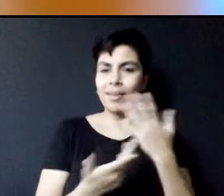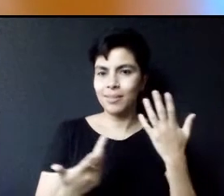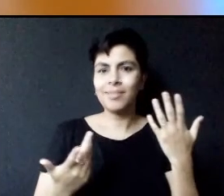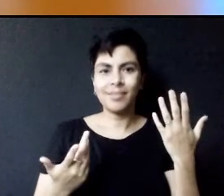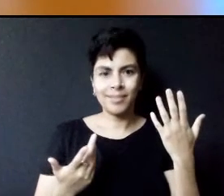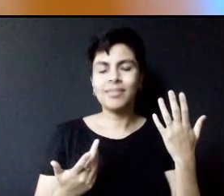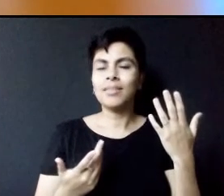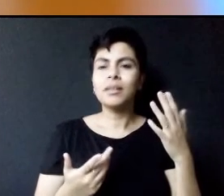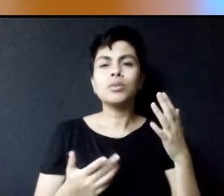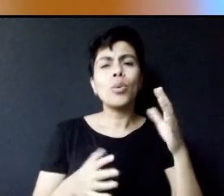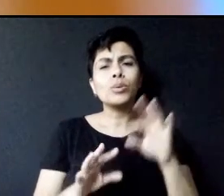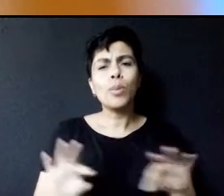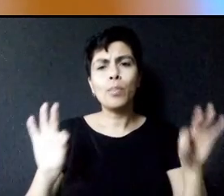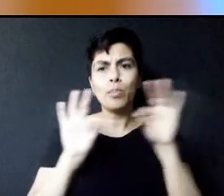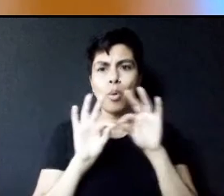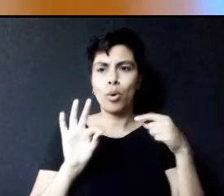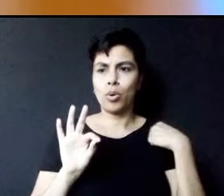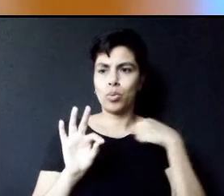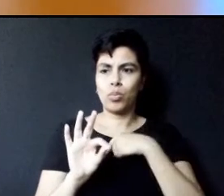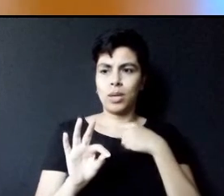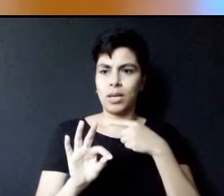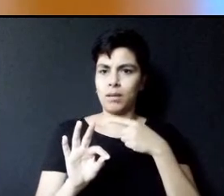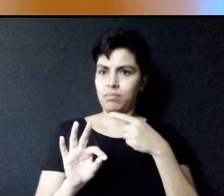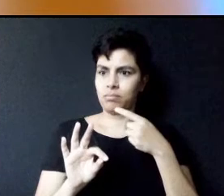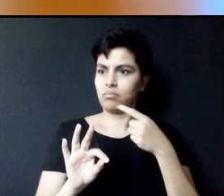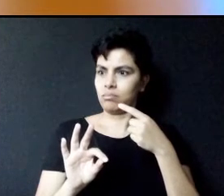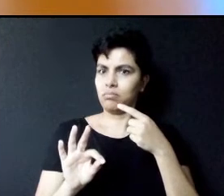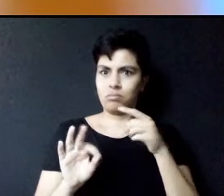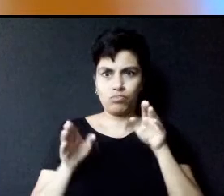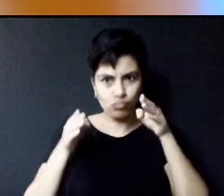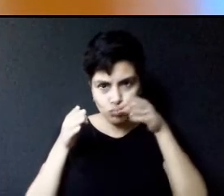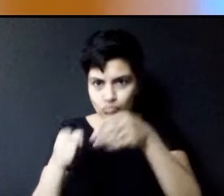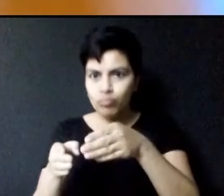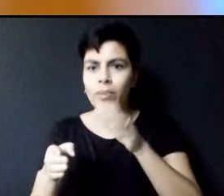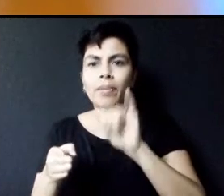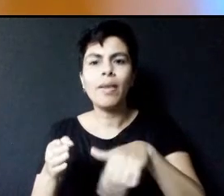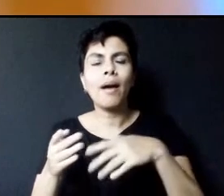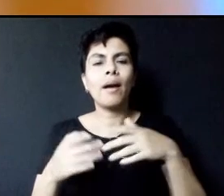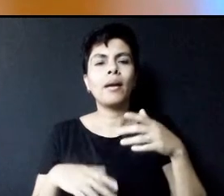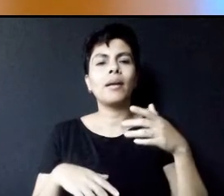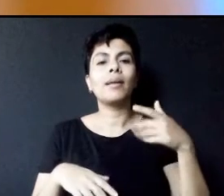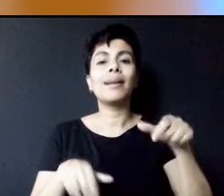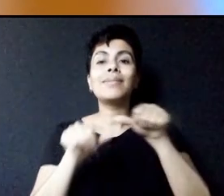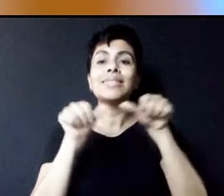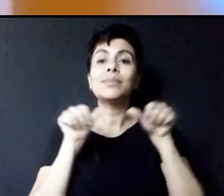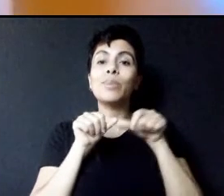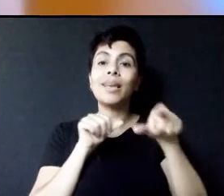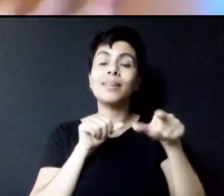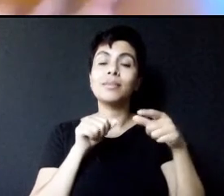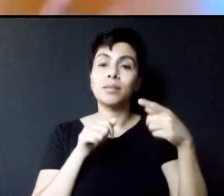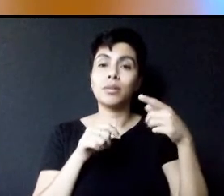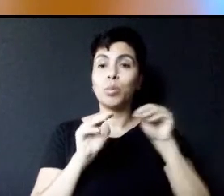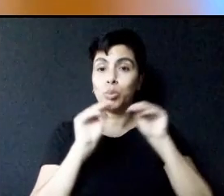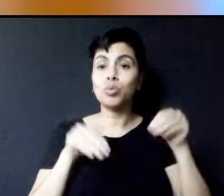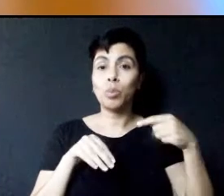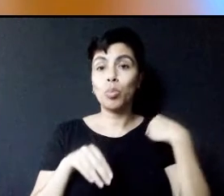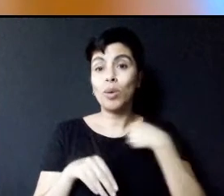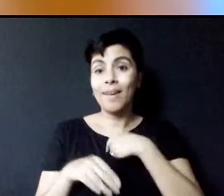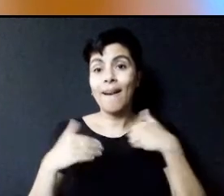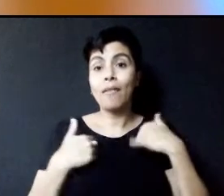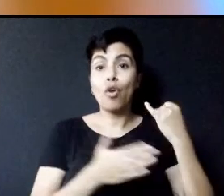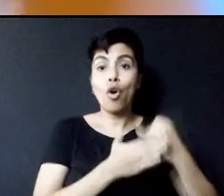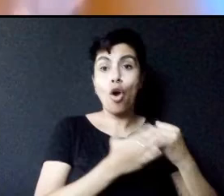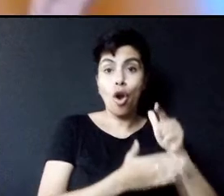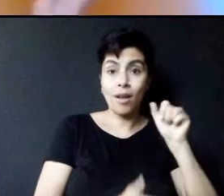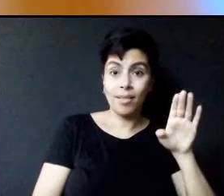math. For us, it was important to really pull that out. In our space in the museum, we have a STEAM lab, and we also have